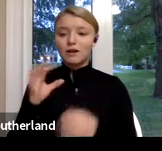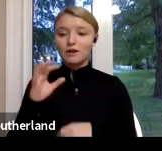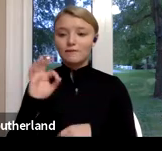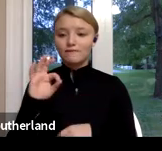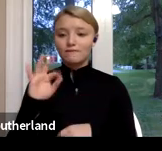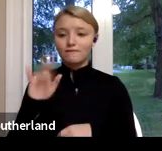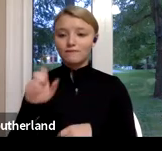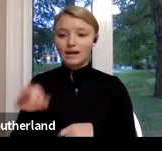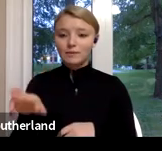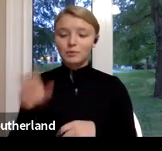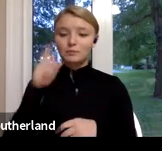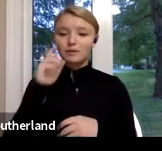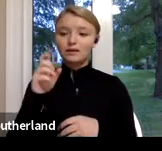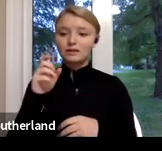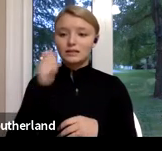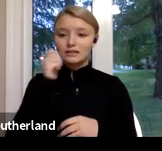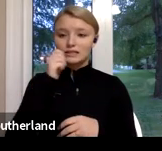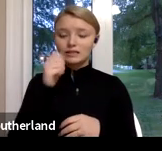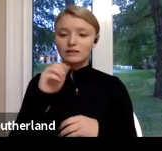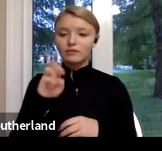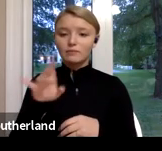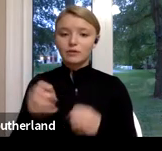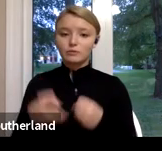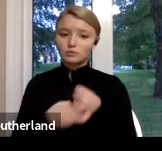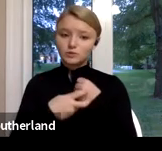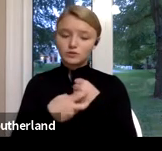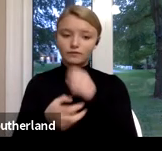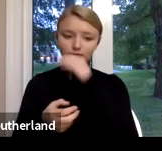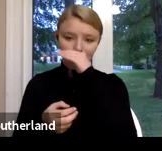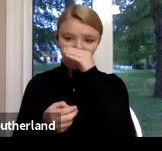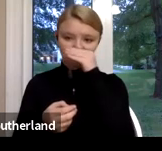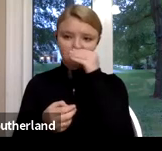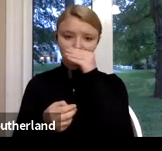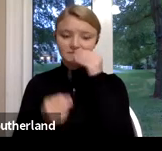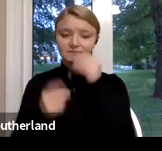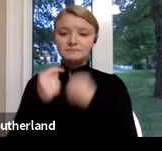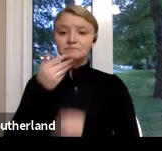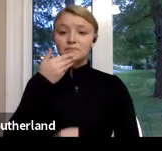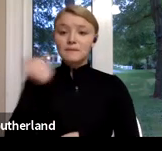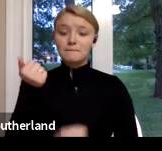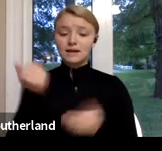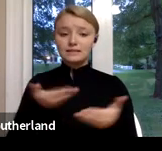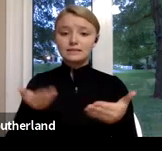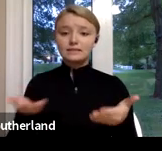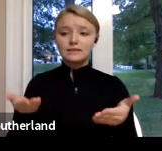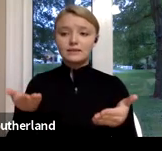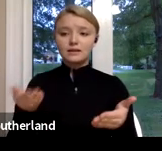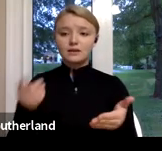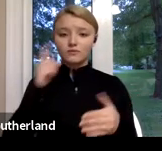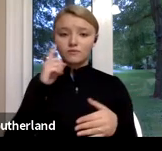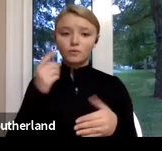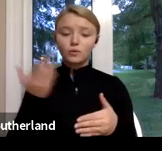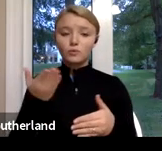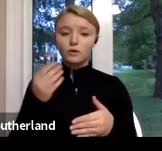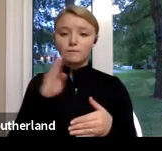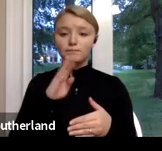So perhaps the best thing, though, about what the wolfberry does for your body is what it does for